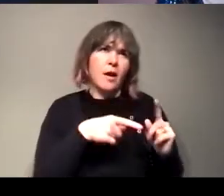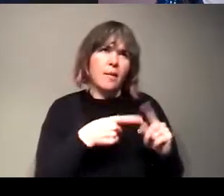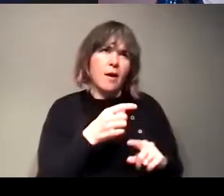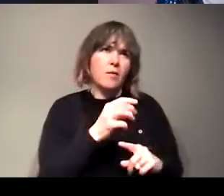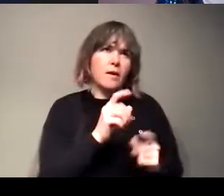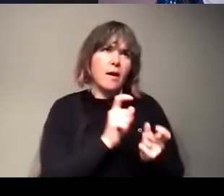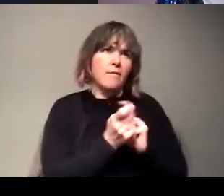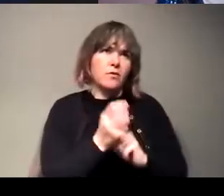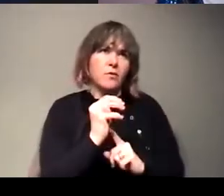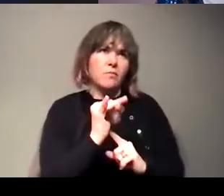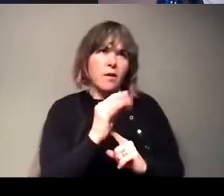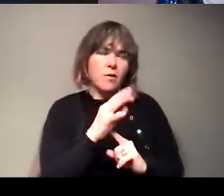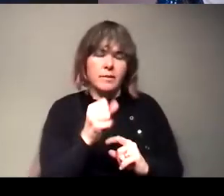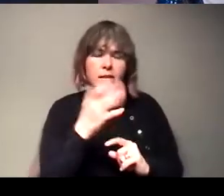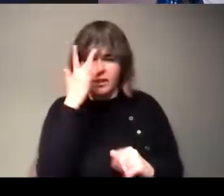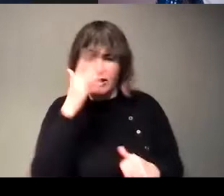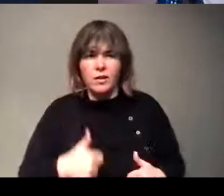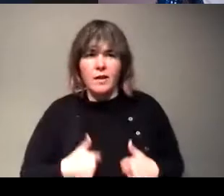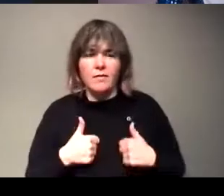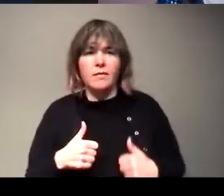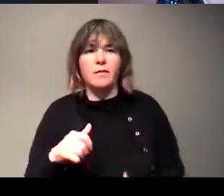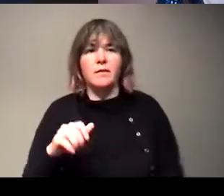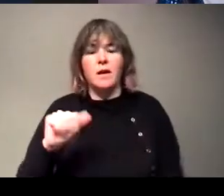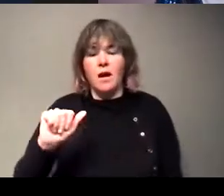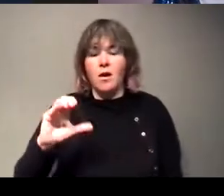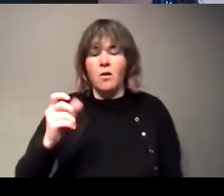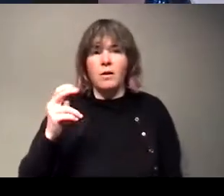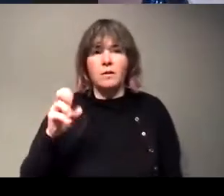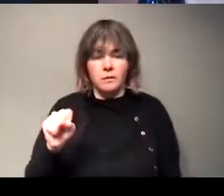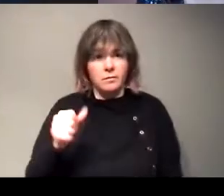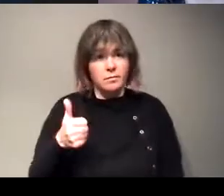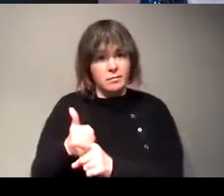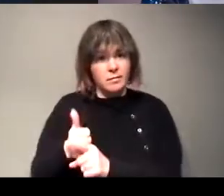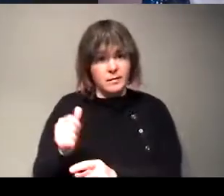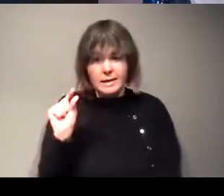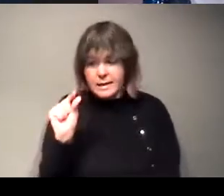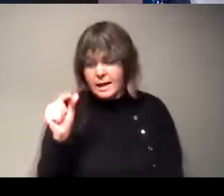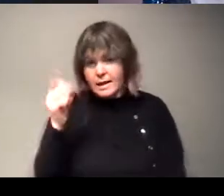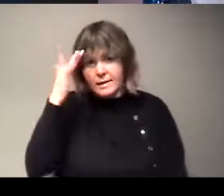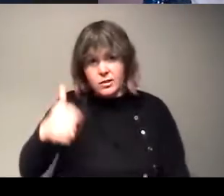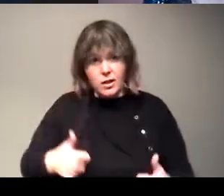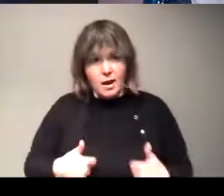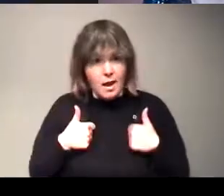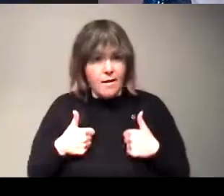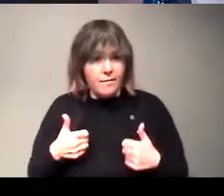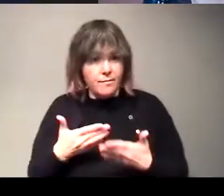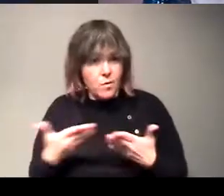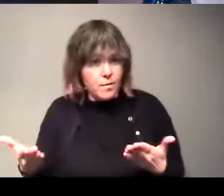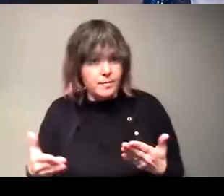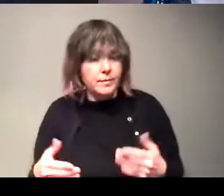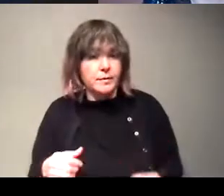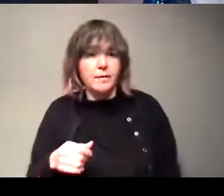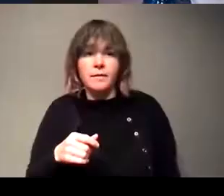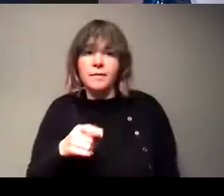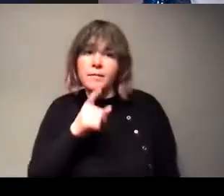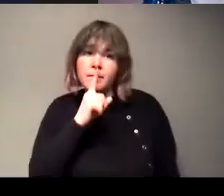without noting that midichlorians are tiny intelligent life forms. So not all intelligent life has to be as